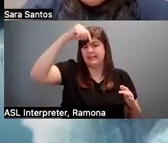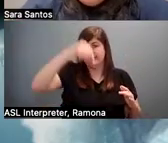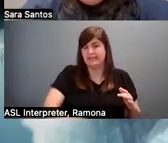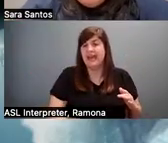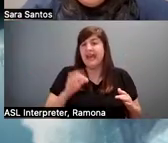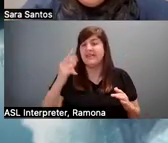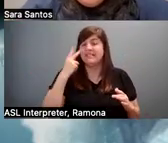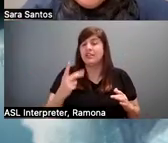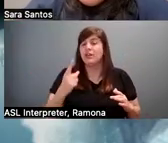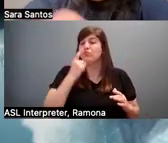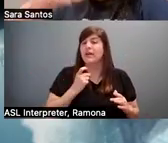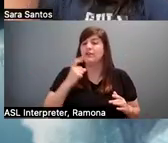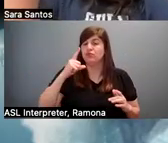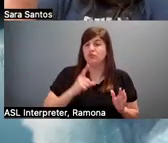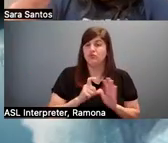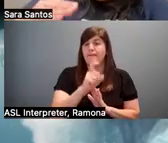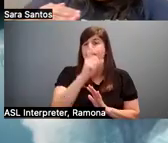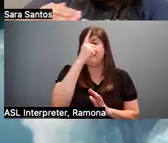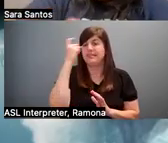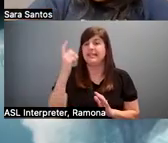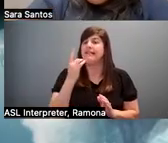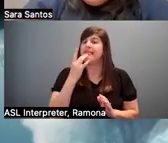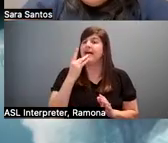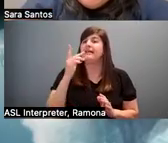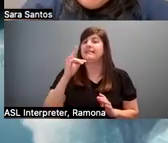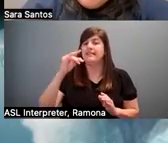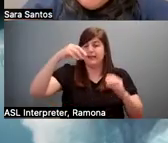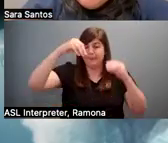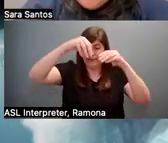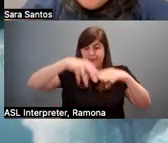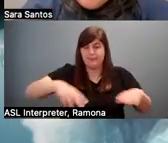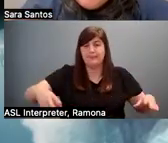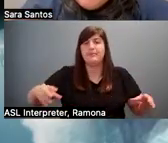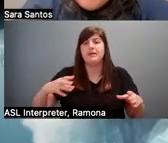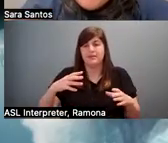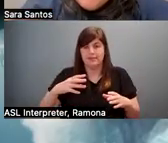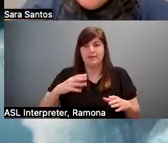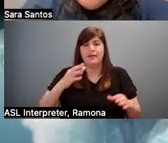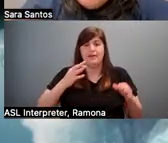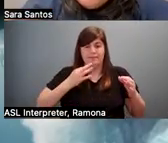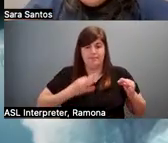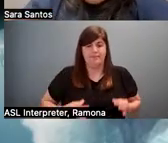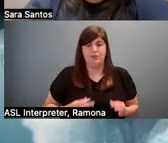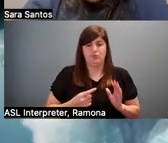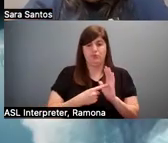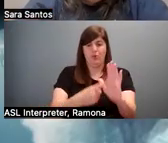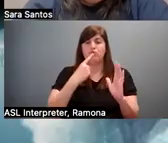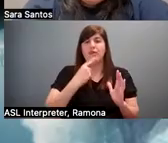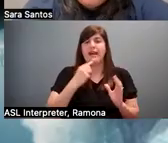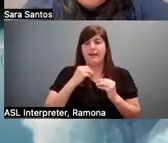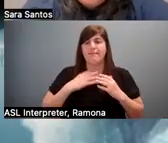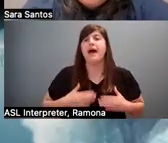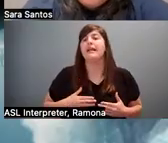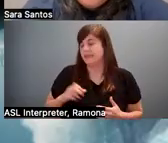see a red shrimp, that's because the light that went down illuminates the red particles in their body. Yeah, believe it or